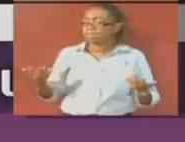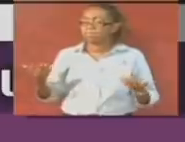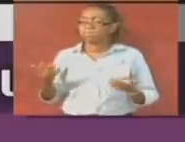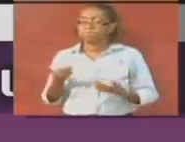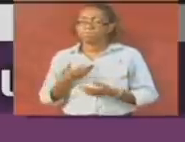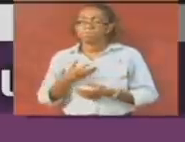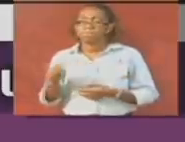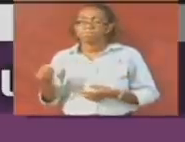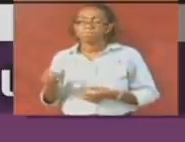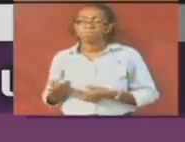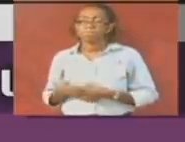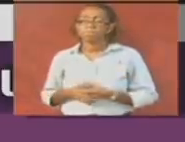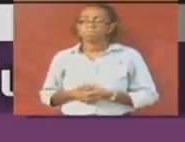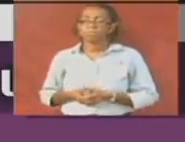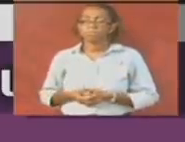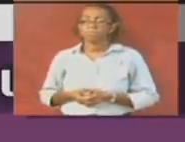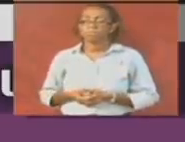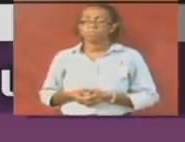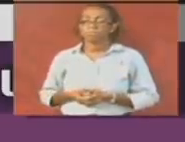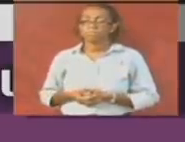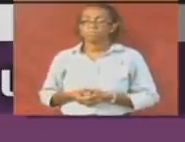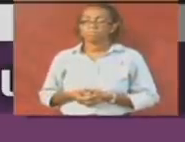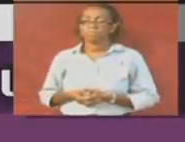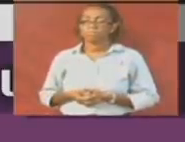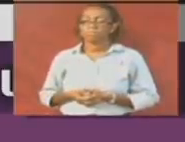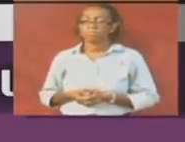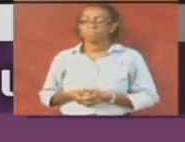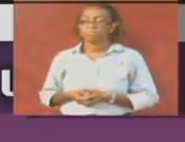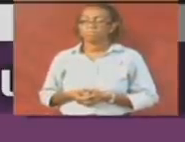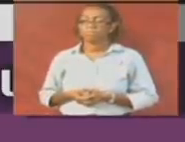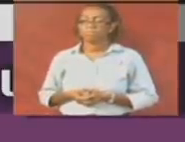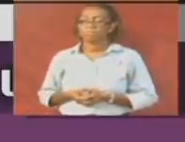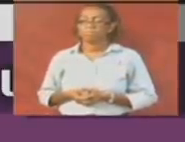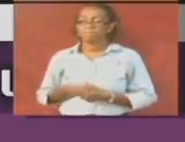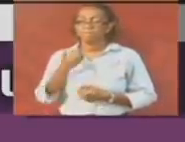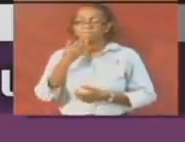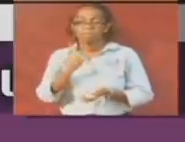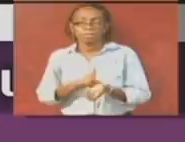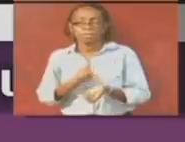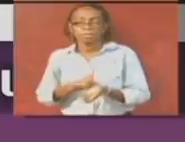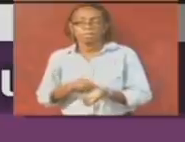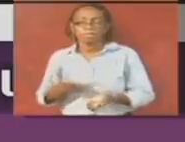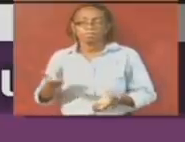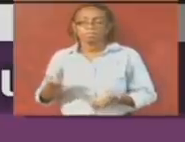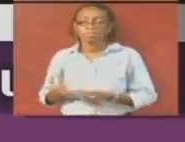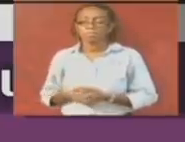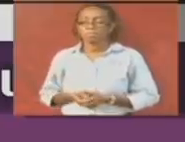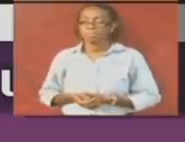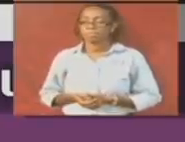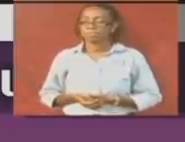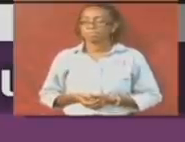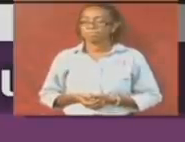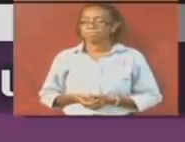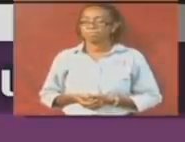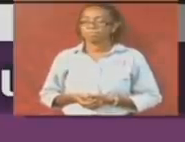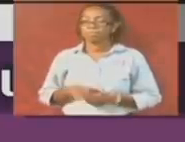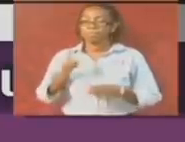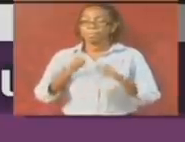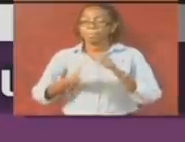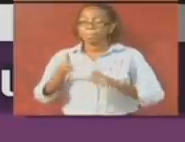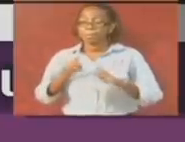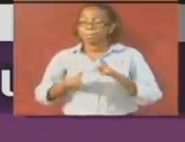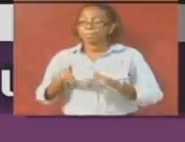now. Have you been able to connect cases to exposure at beaches,